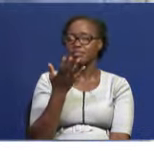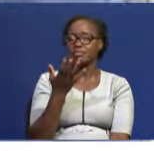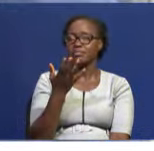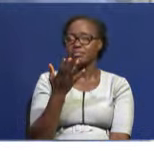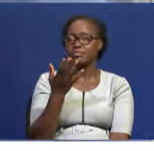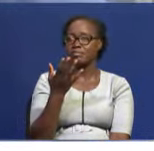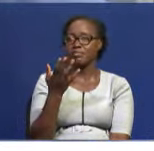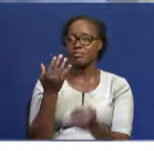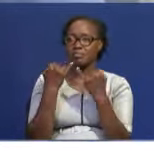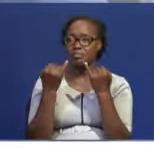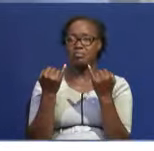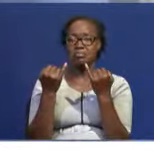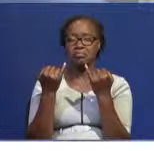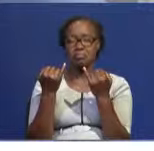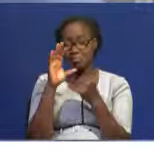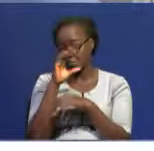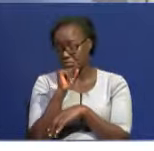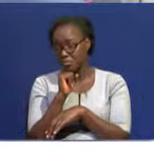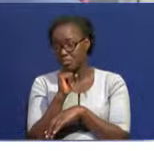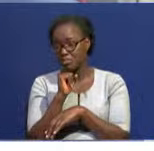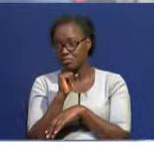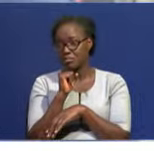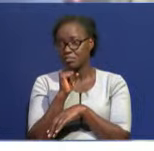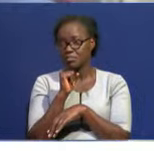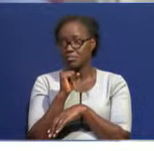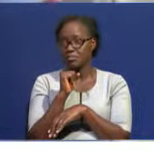because the information was not with us. Maybe